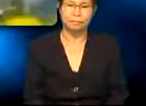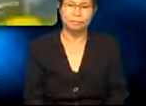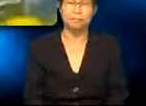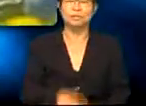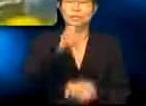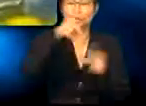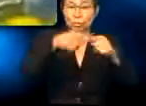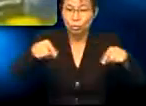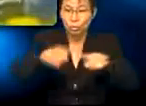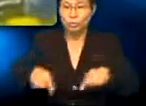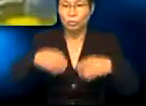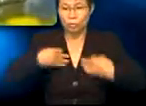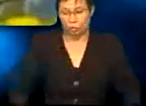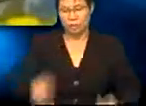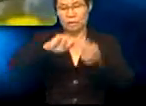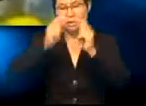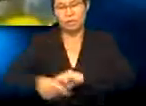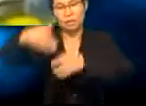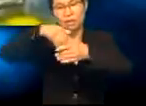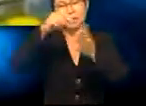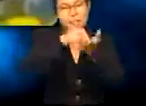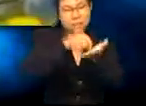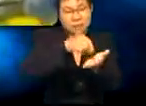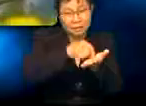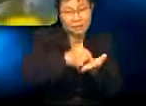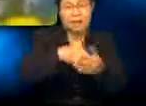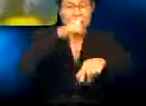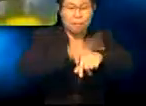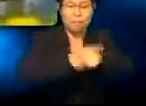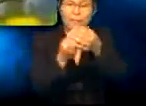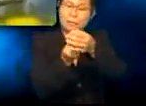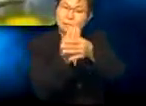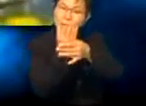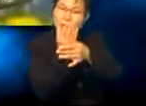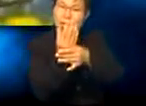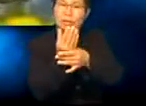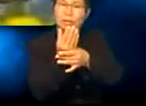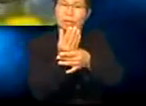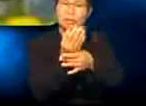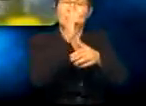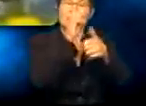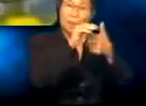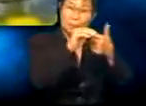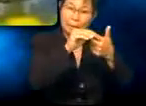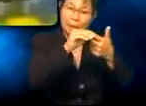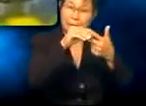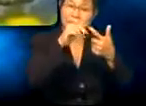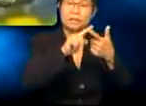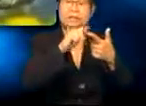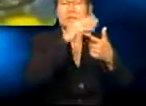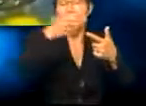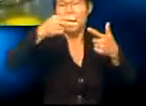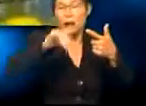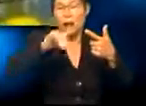There are two types of physical changes in seedlings during germination. They are apogeel germination